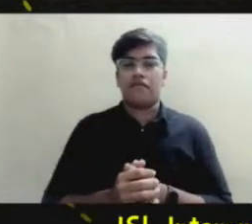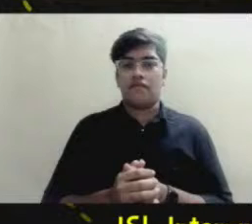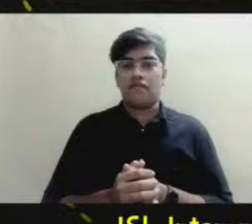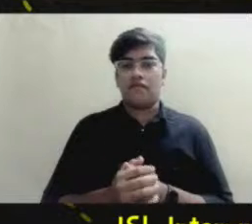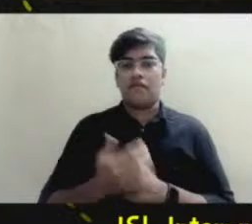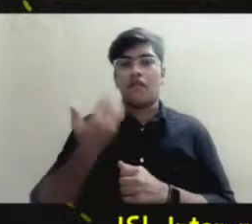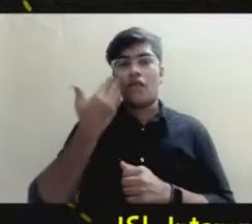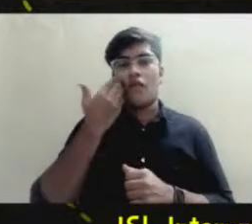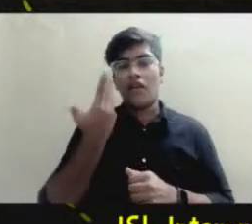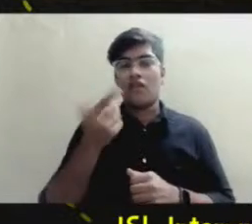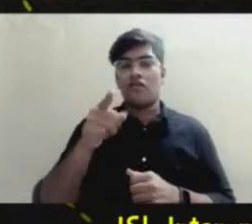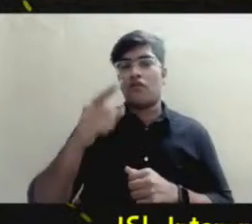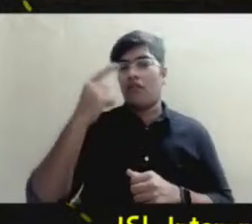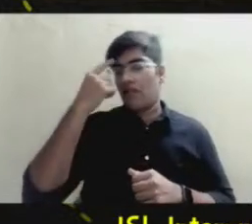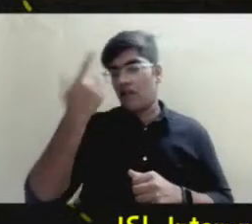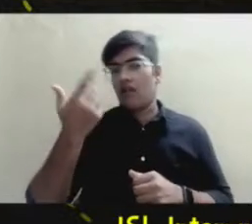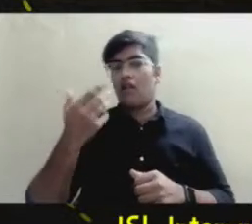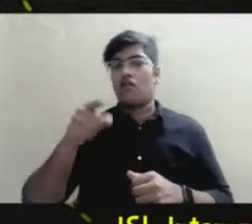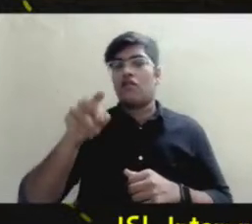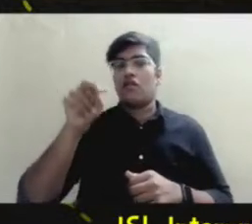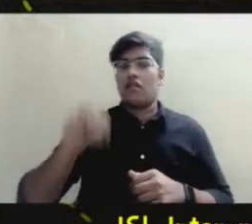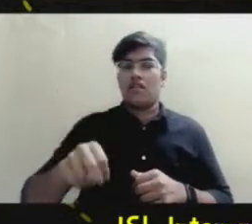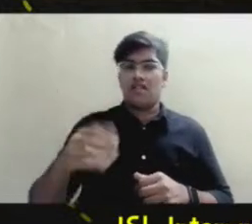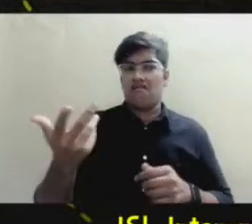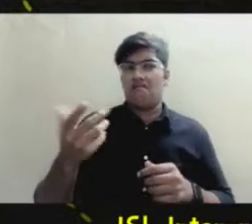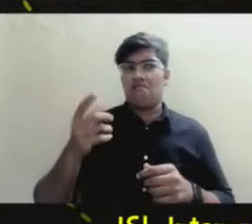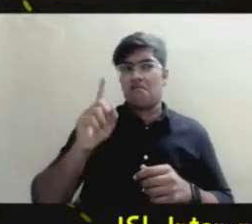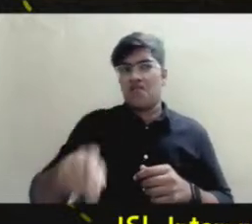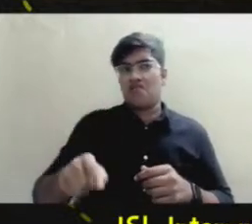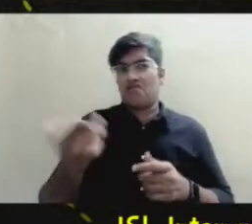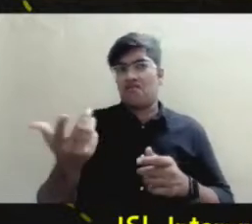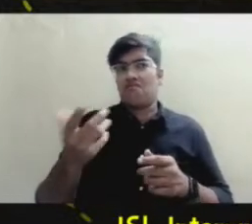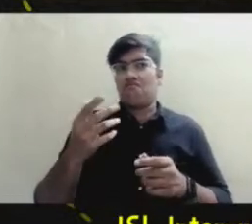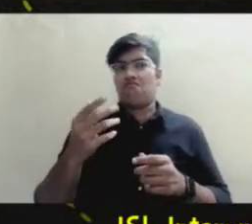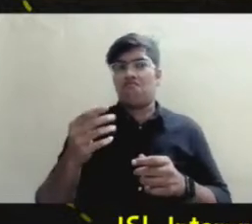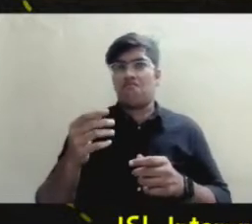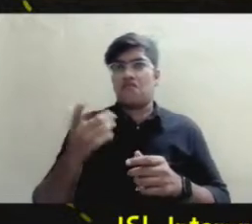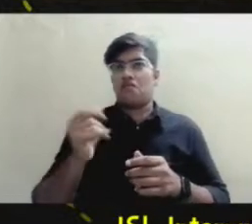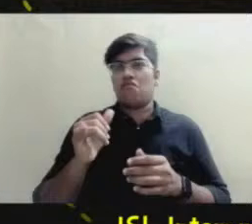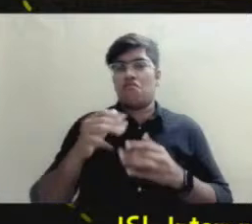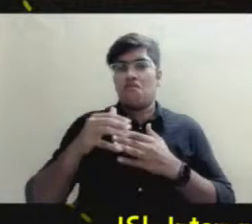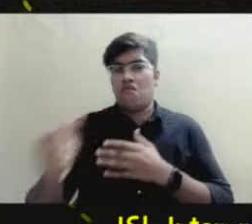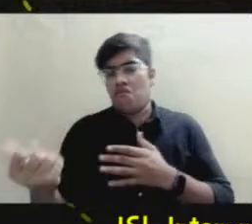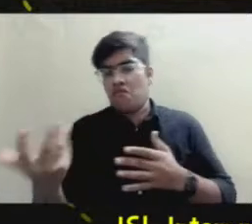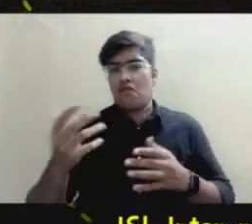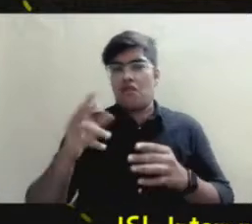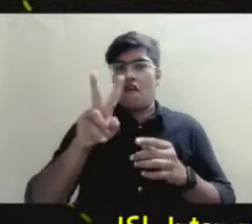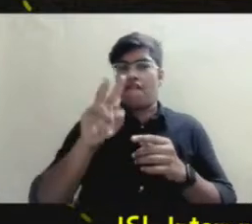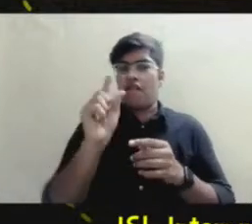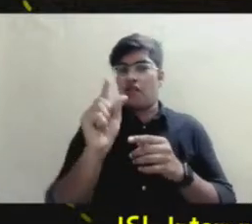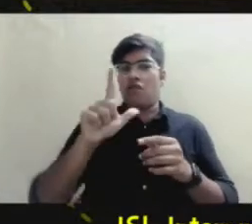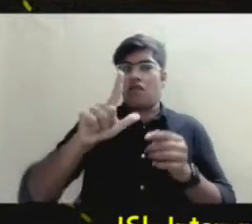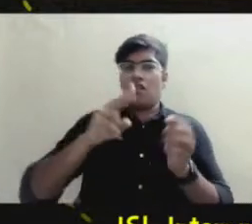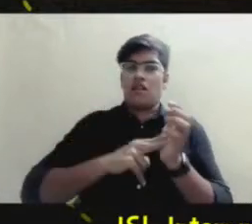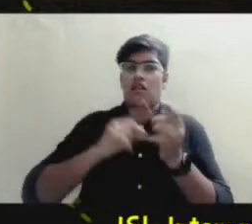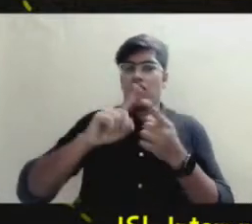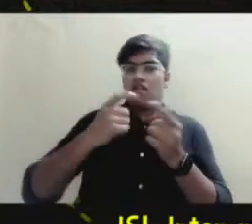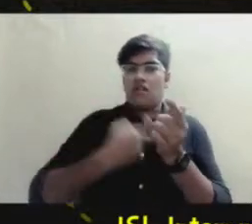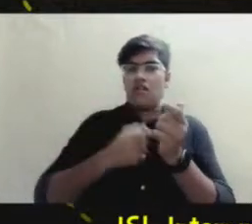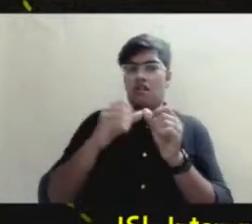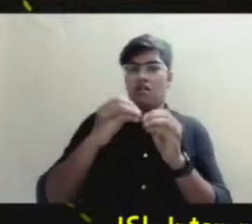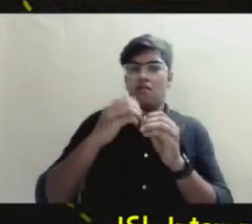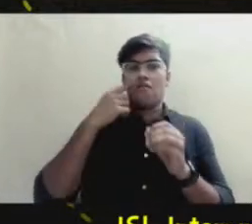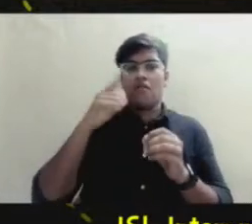think that for pleasure you need a certain vulnerability? And also, when you refer to advocates of women's freedoms turning